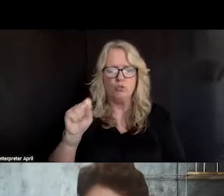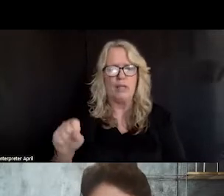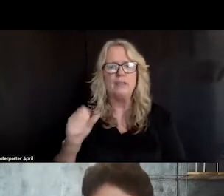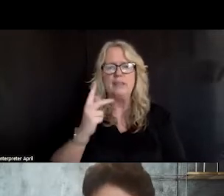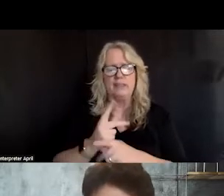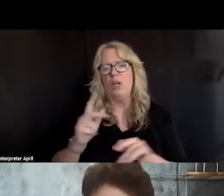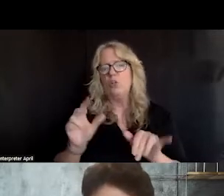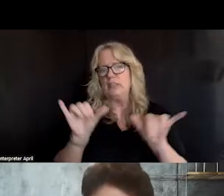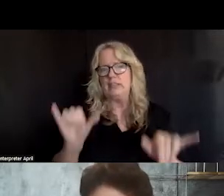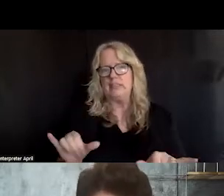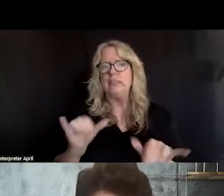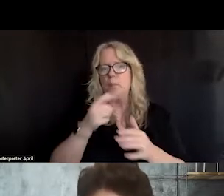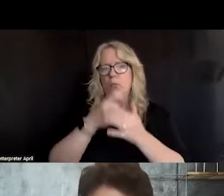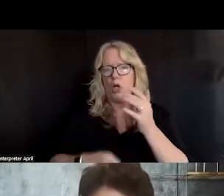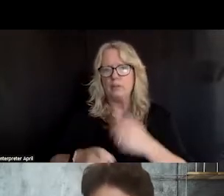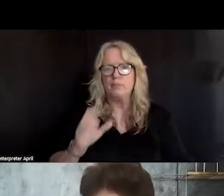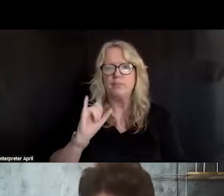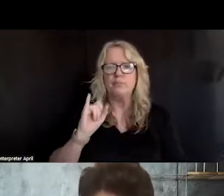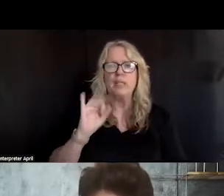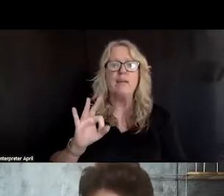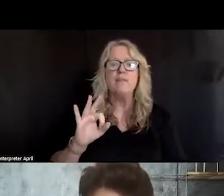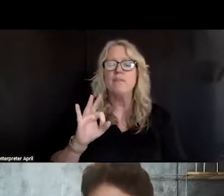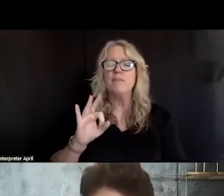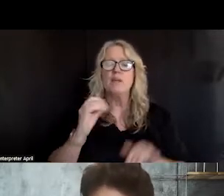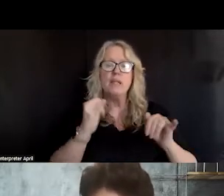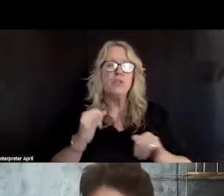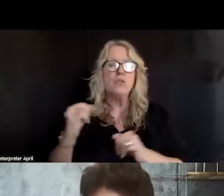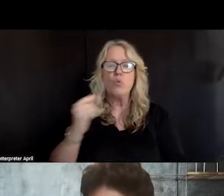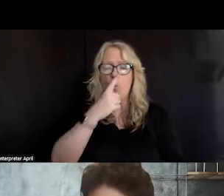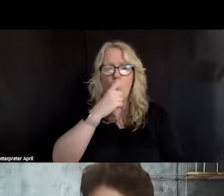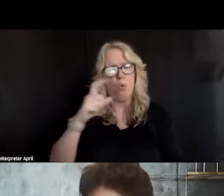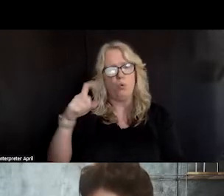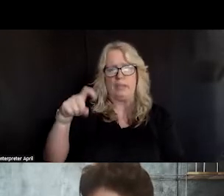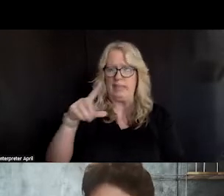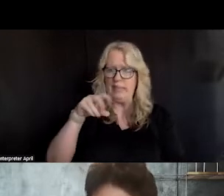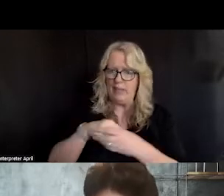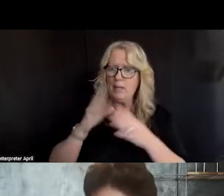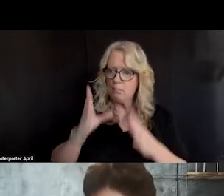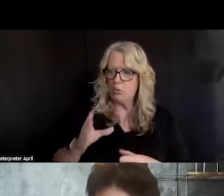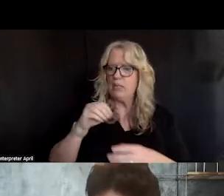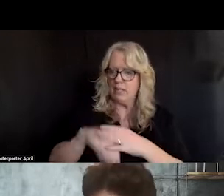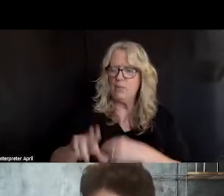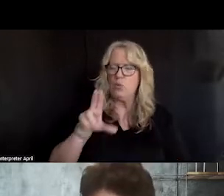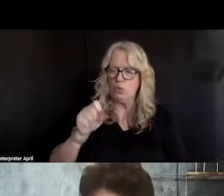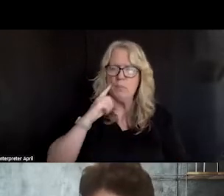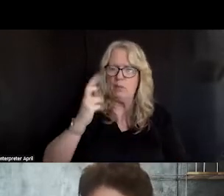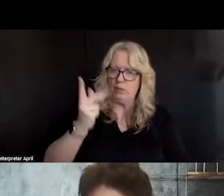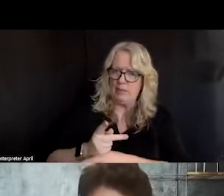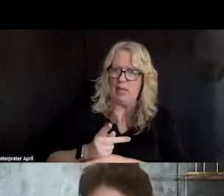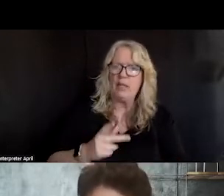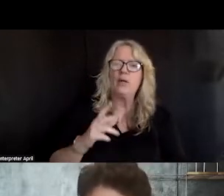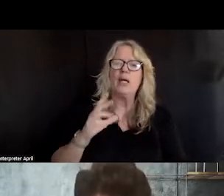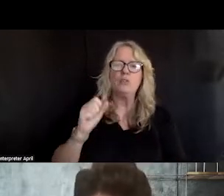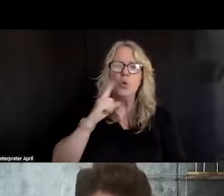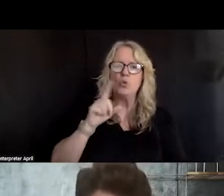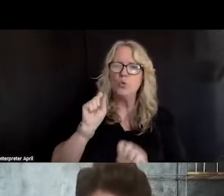costs. If all individuals who needed in-person care in the US received that care. And